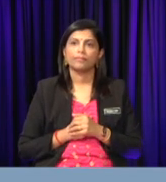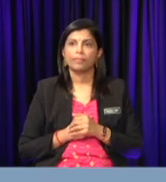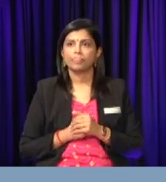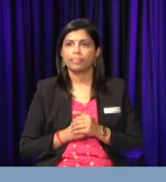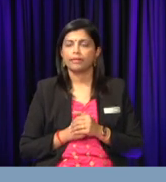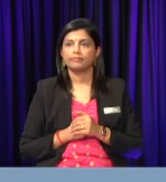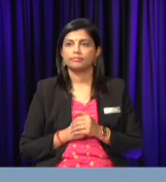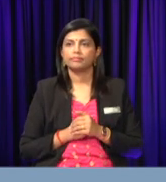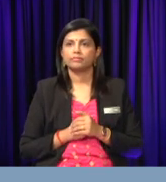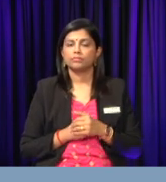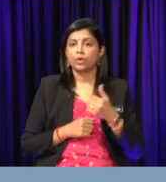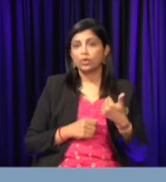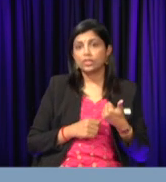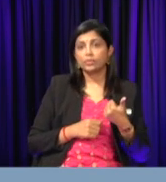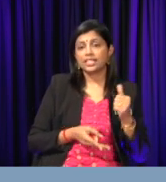anywhere.